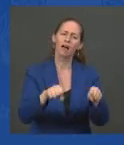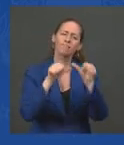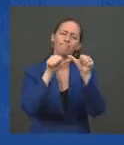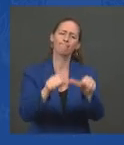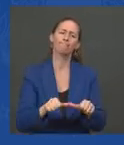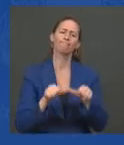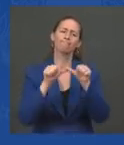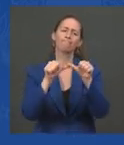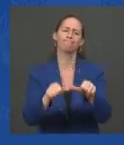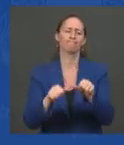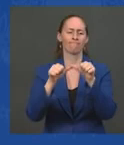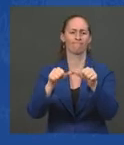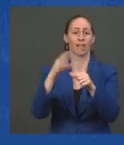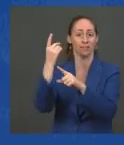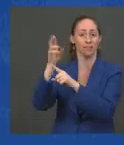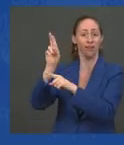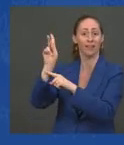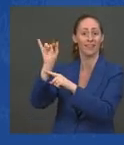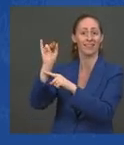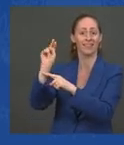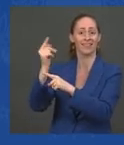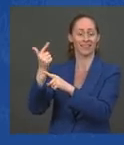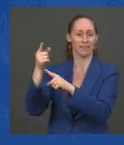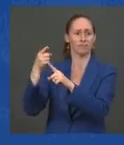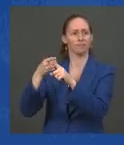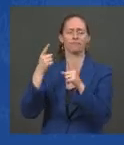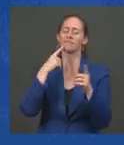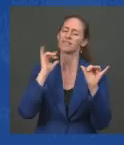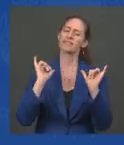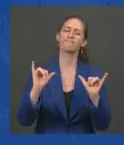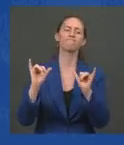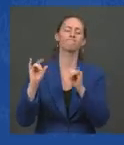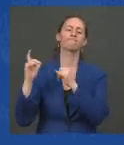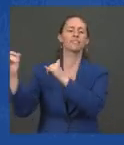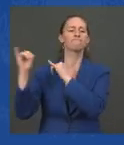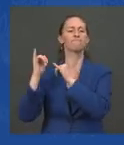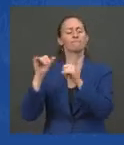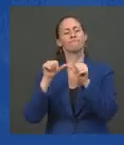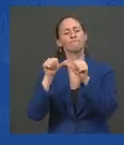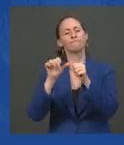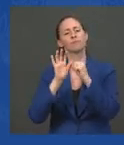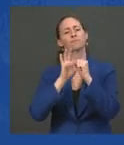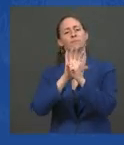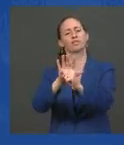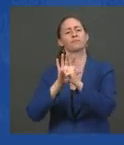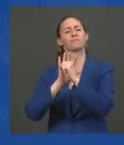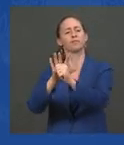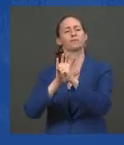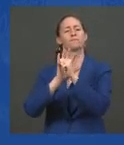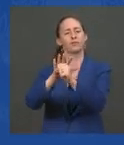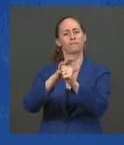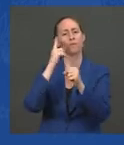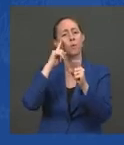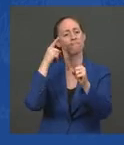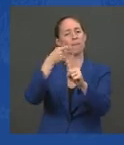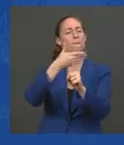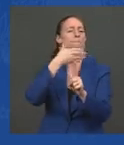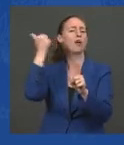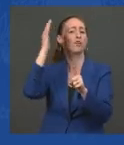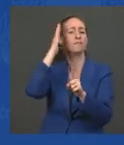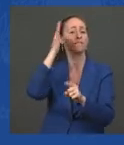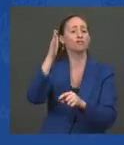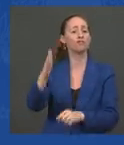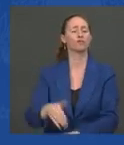did, we must keep pushing toward that future. So as I have the great honor